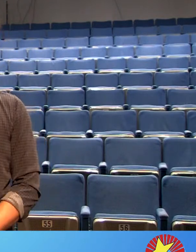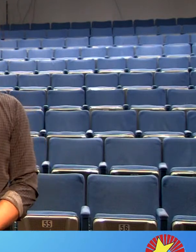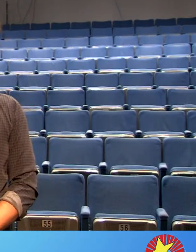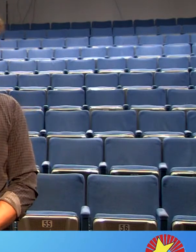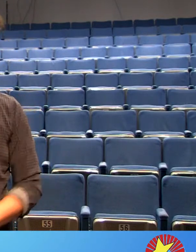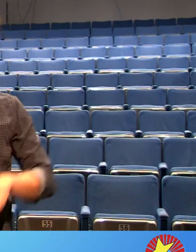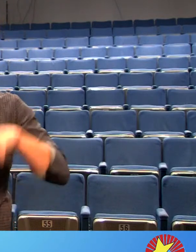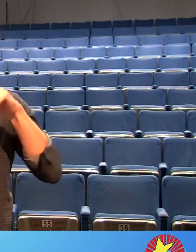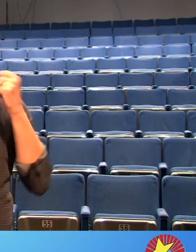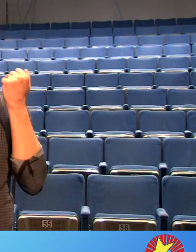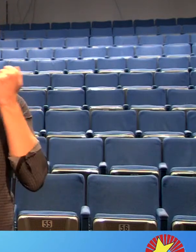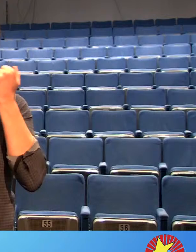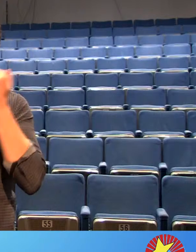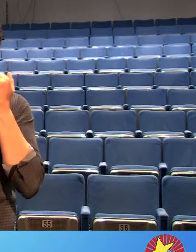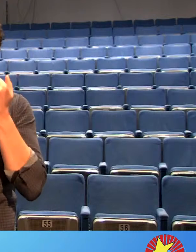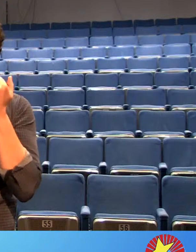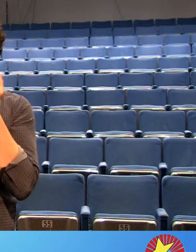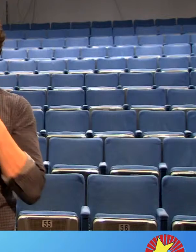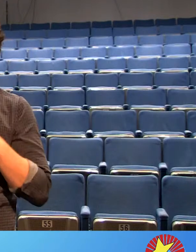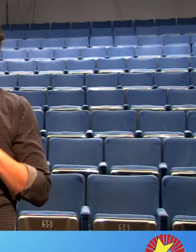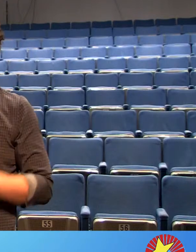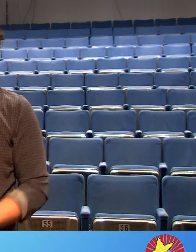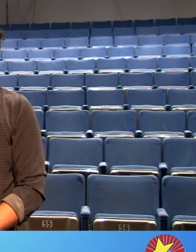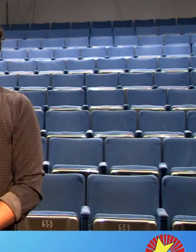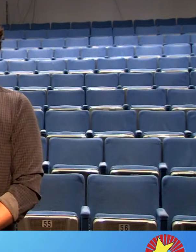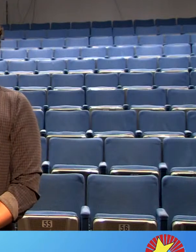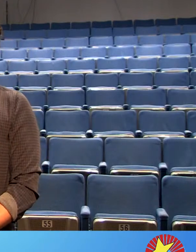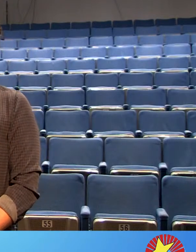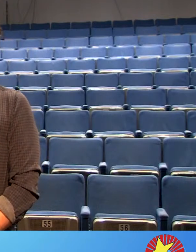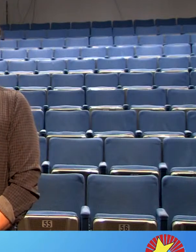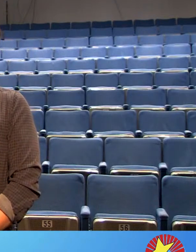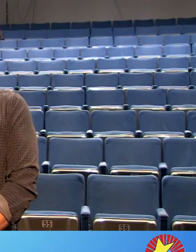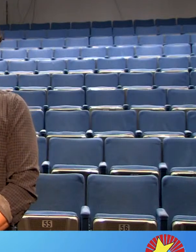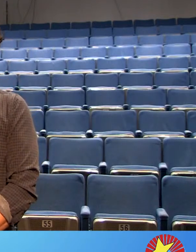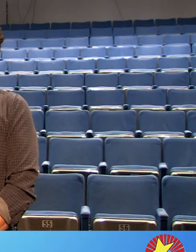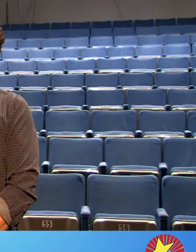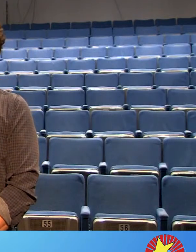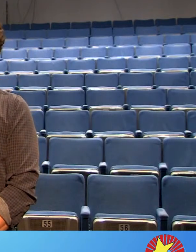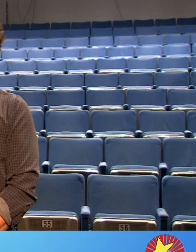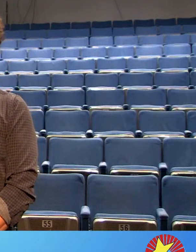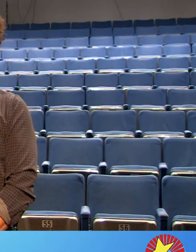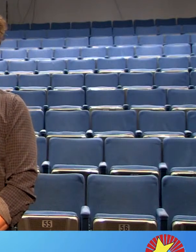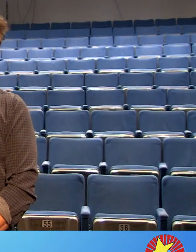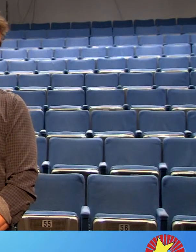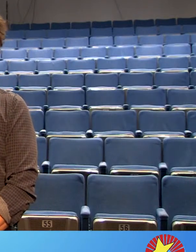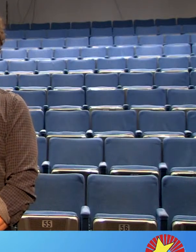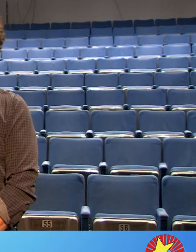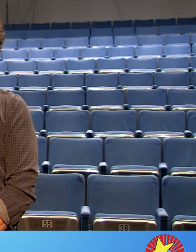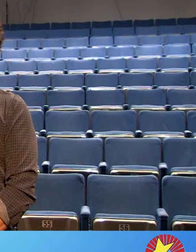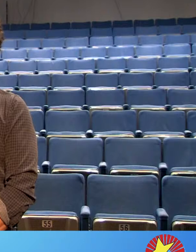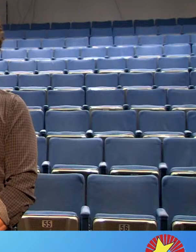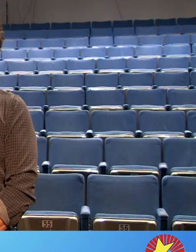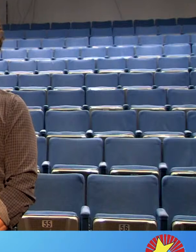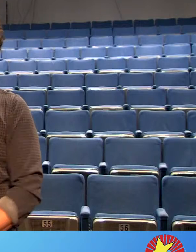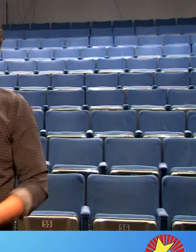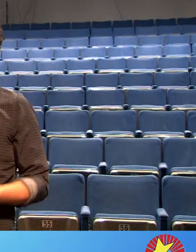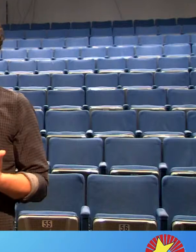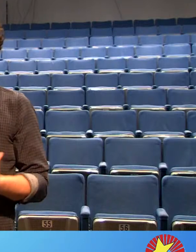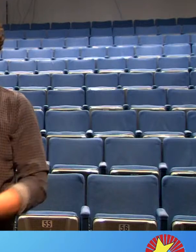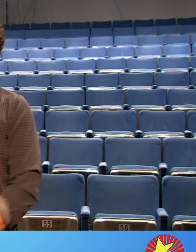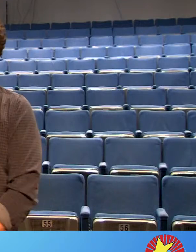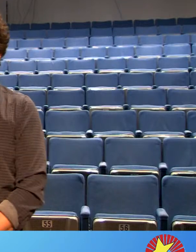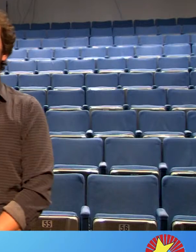Michelle Kunzman on the line from the AG's office, and I can't hear either. And I just sent a message to Deborah